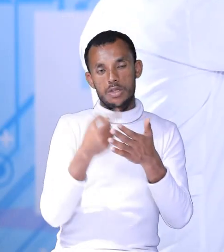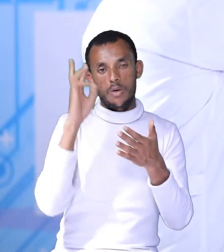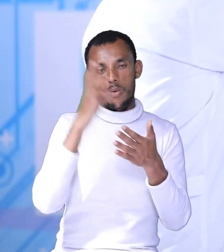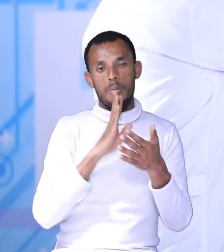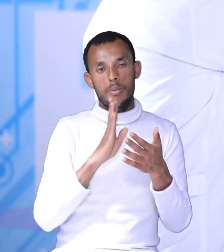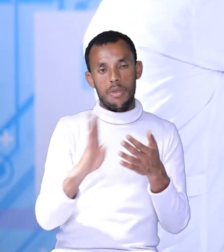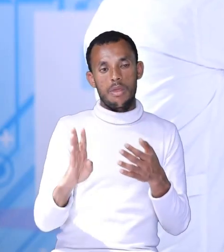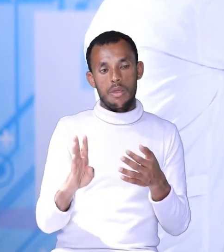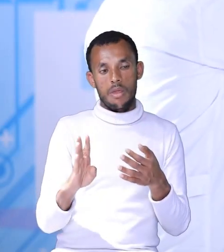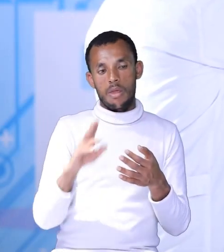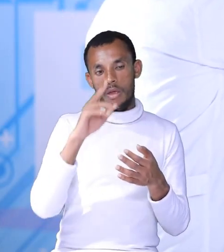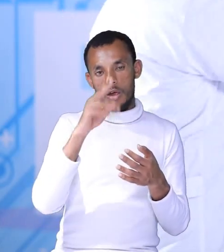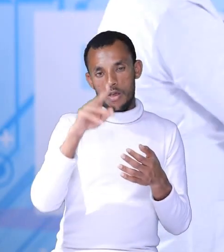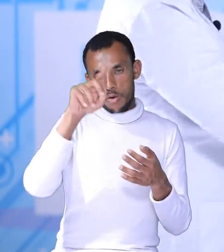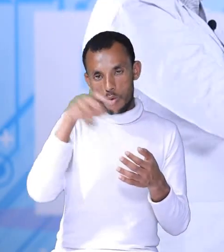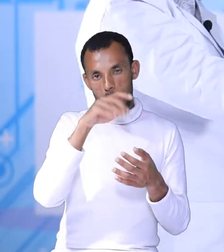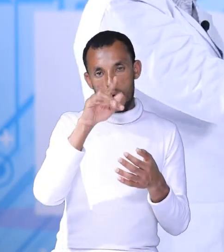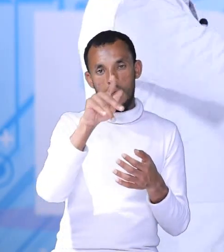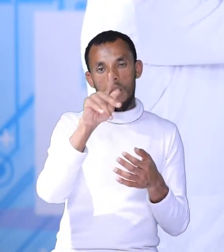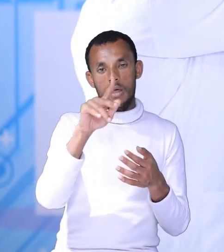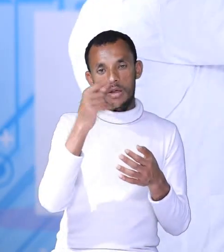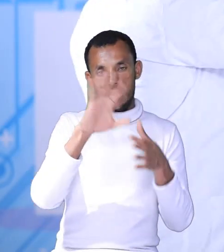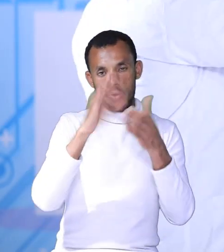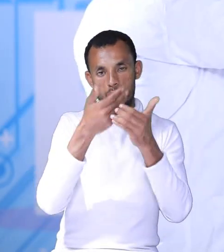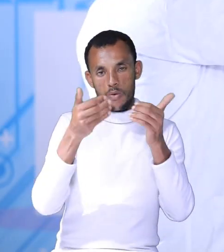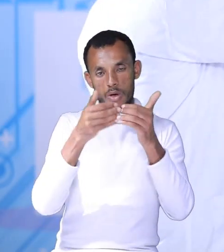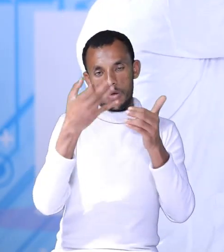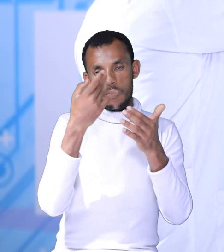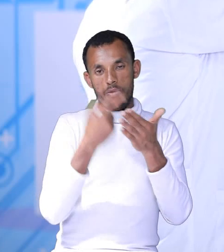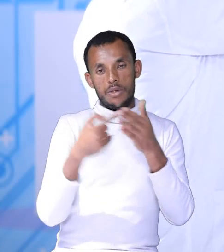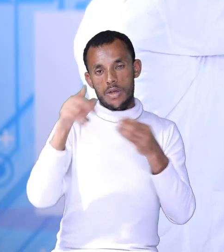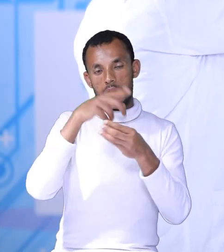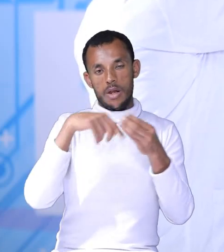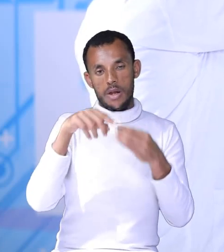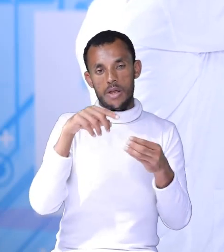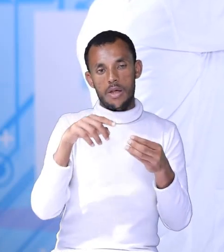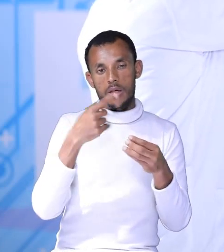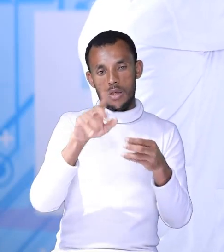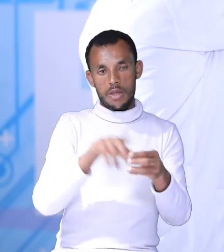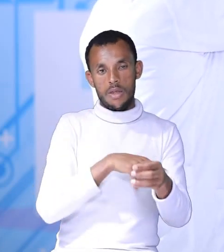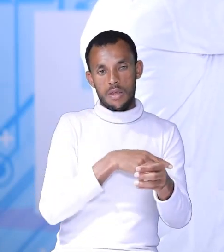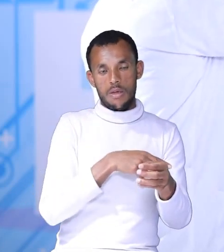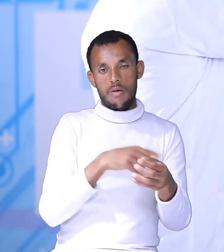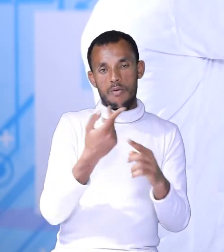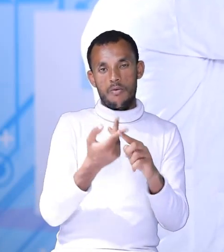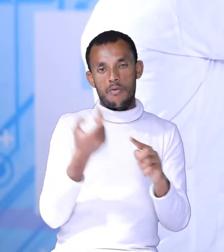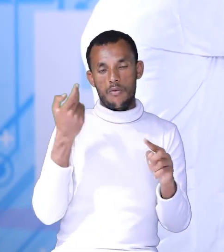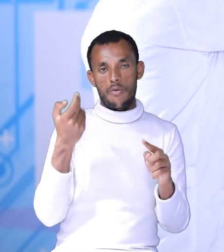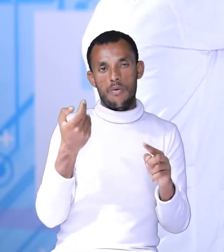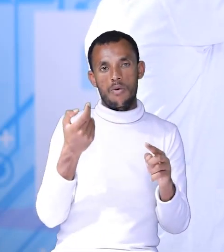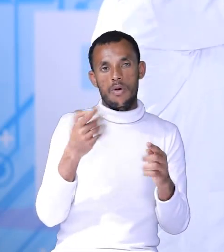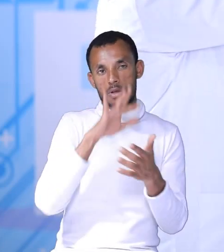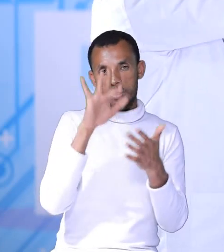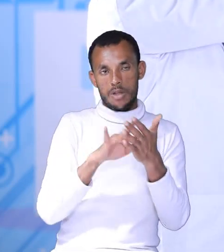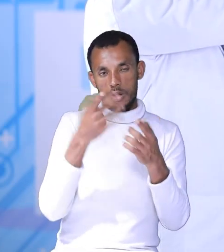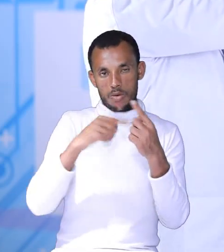this h comma k. So the equation of this circle will be this. The distance from center